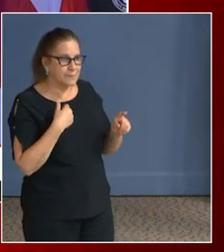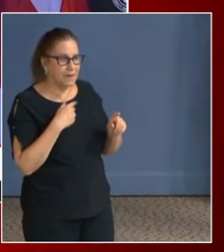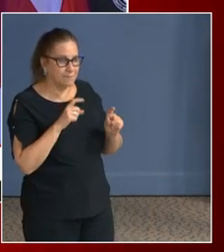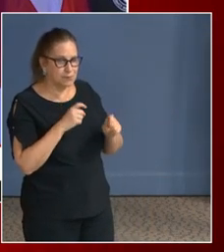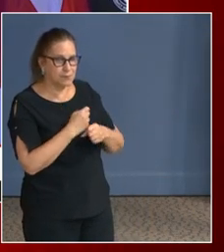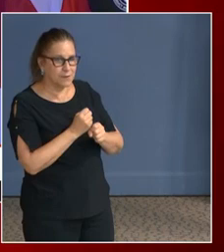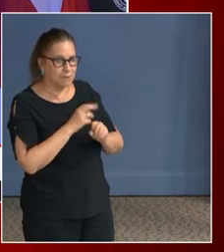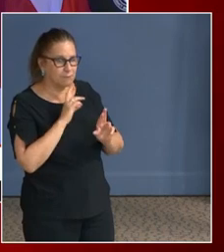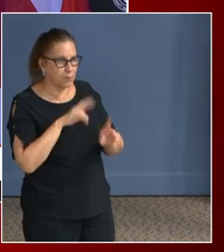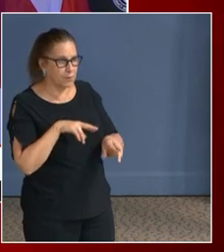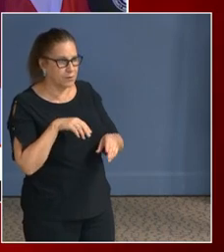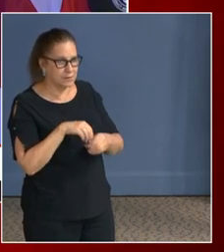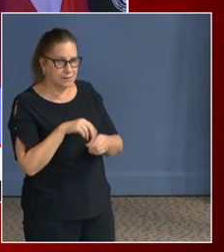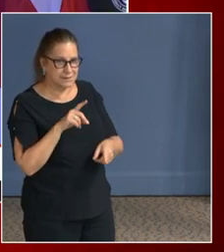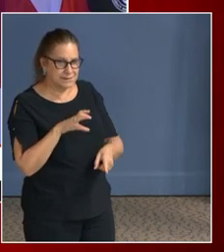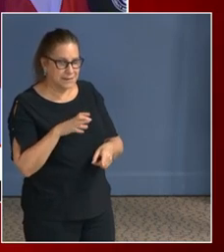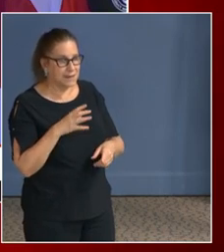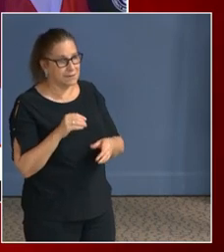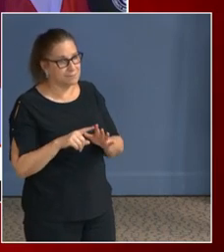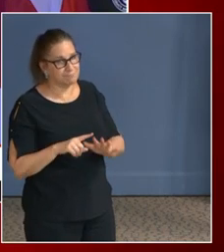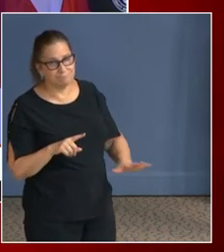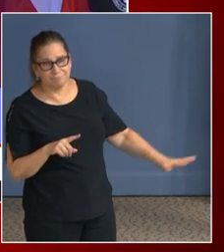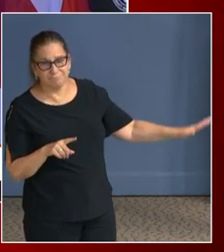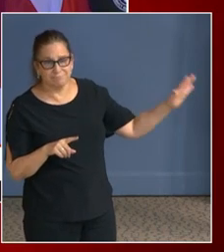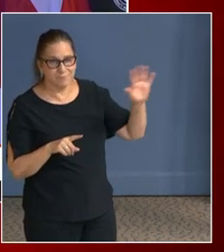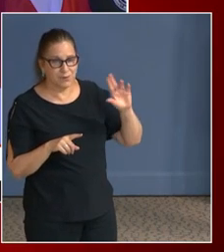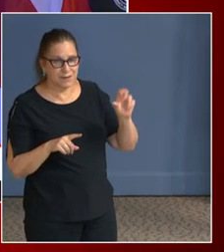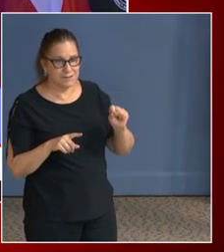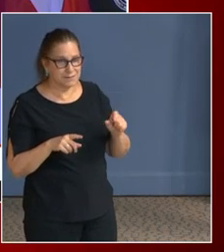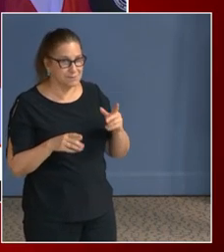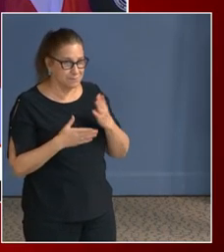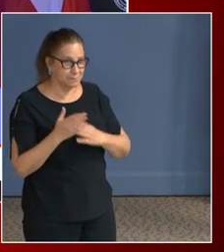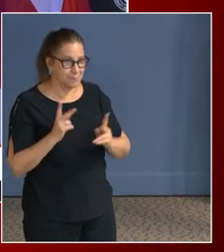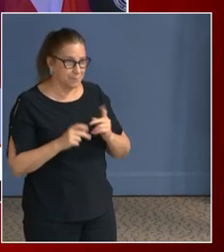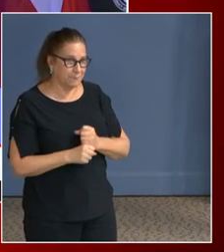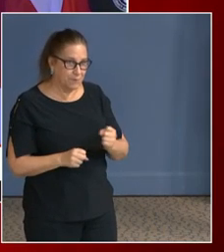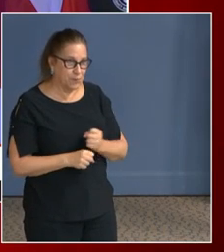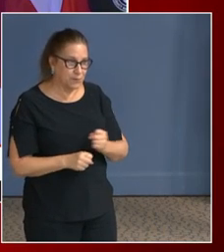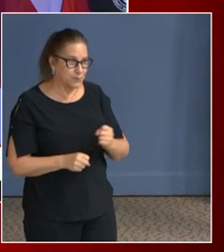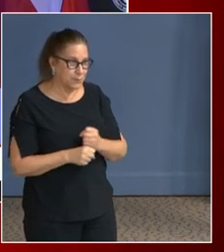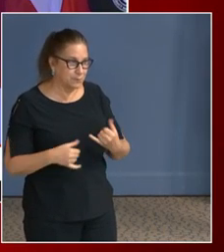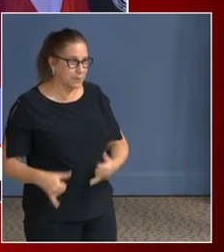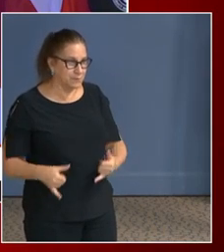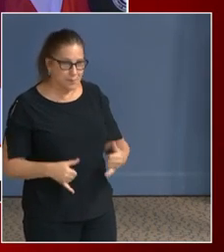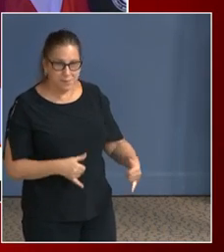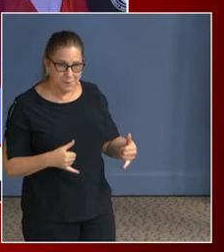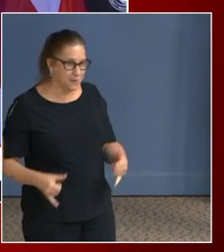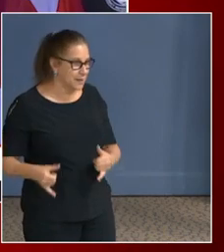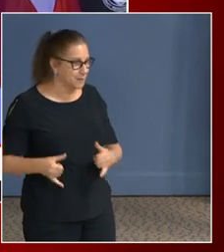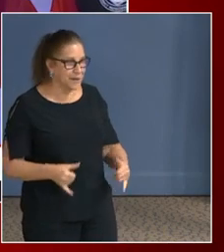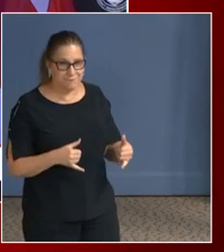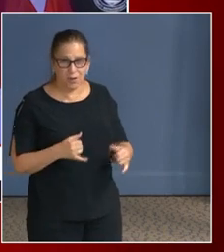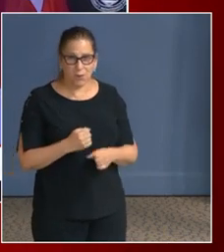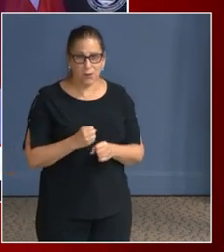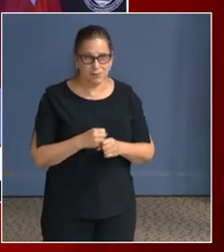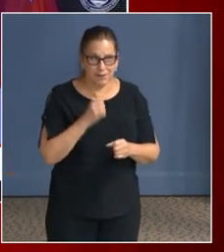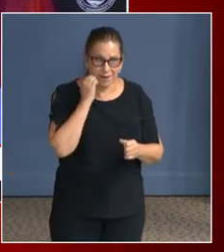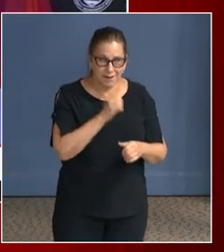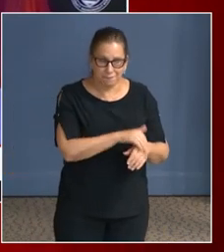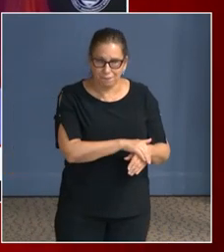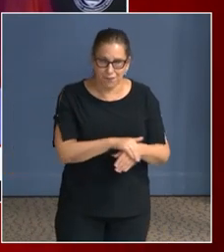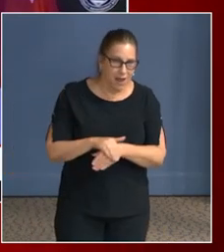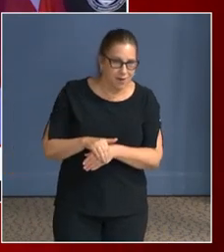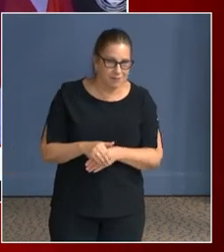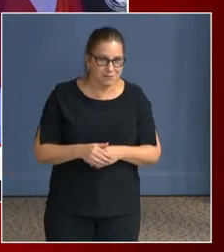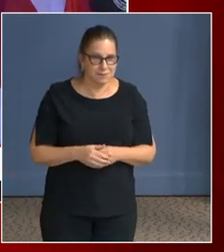country that residents are hearing fireworks every night, not just on the 4th of July. Well, that's pretty common that you